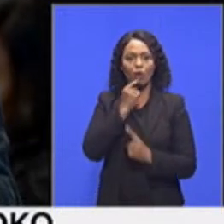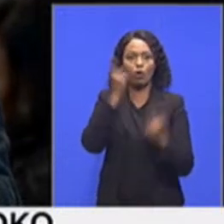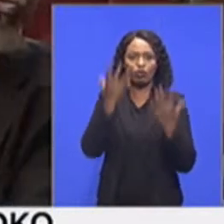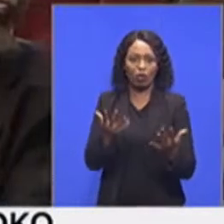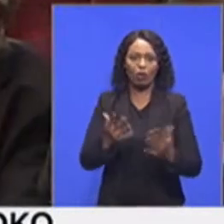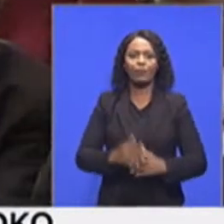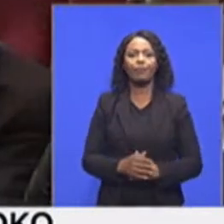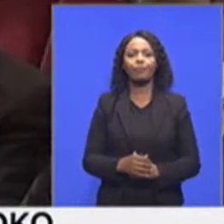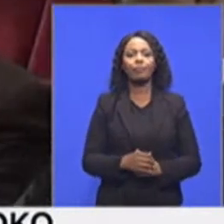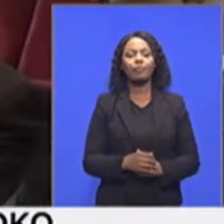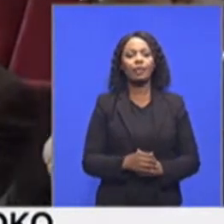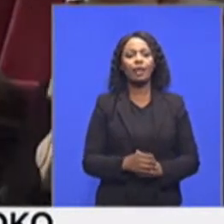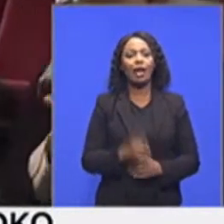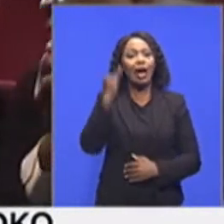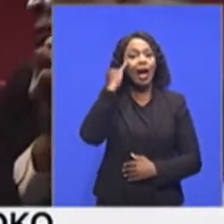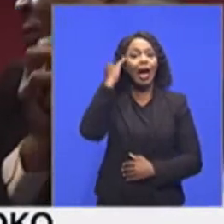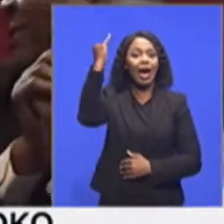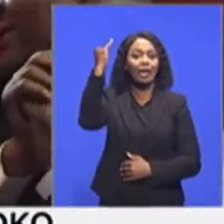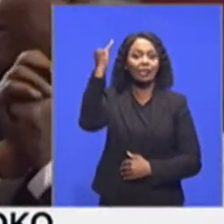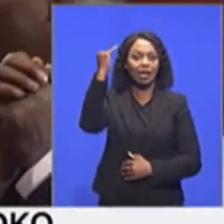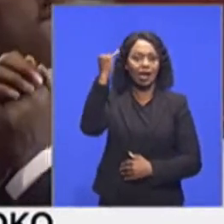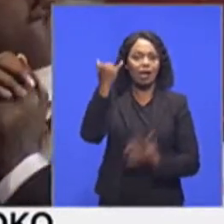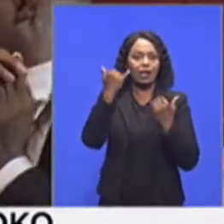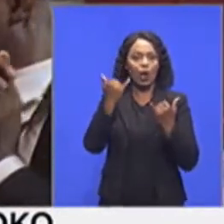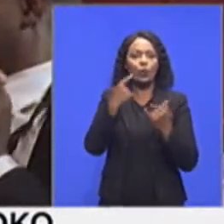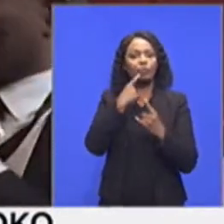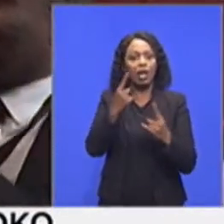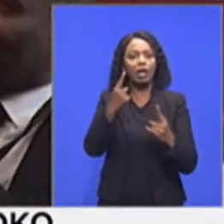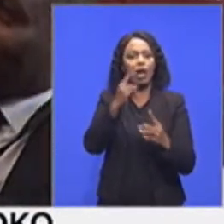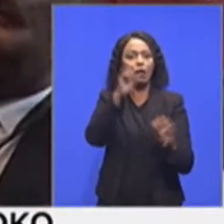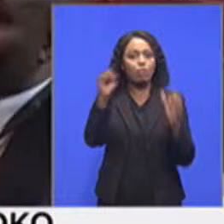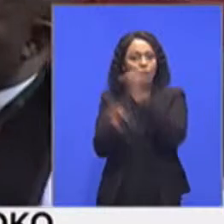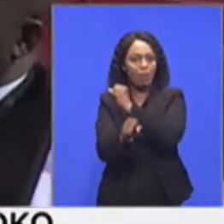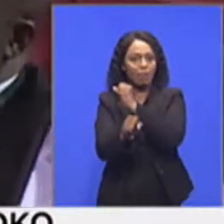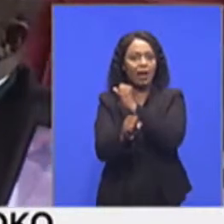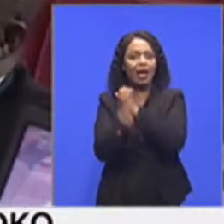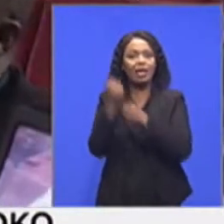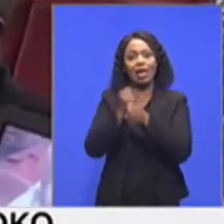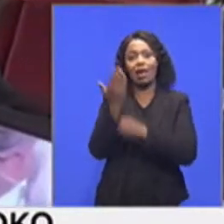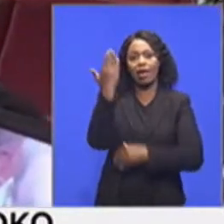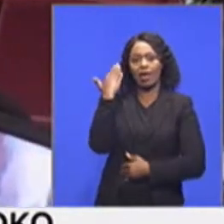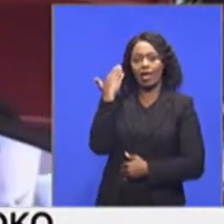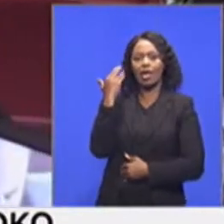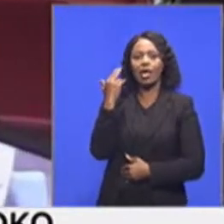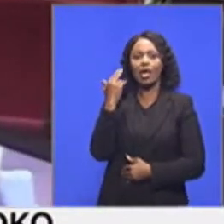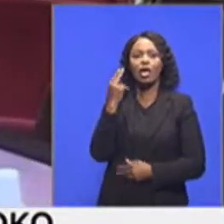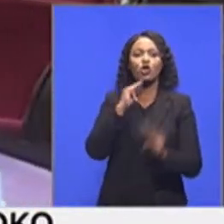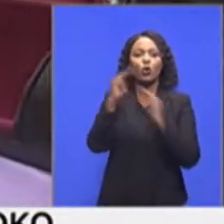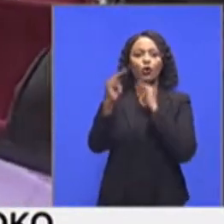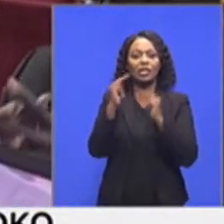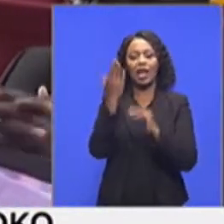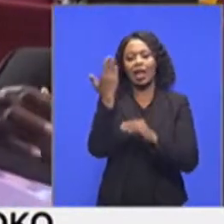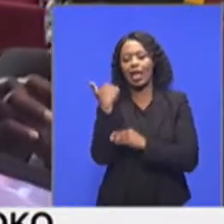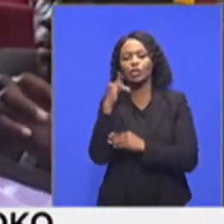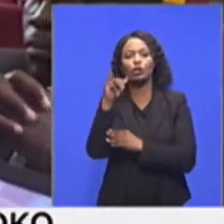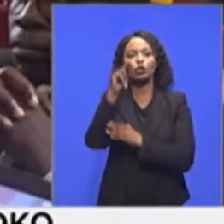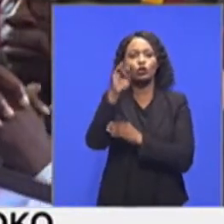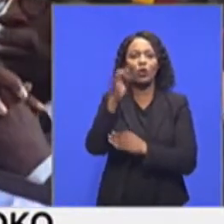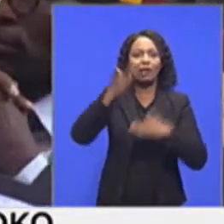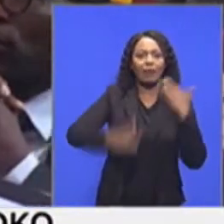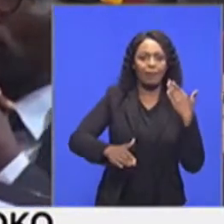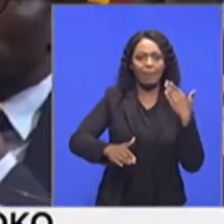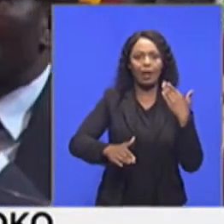ideal view was that we should have concluded last year's negotiations by June, so that July last year we've commenced